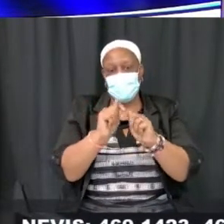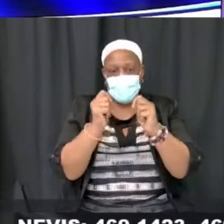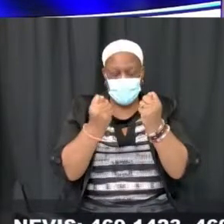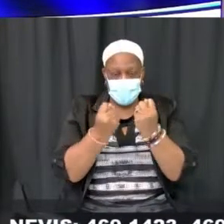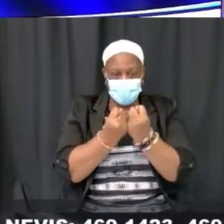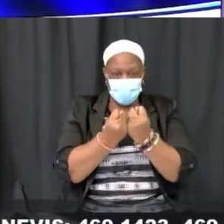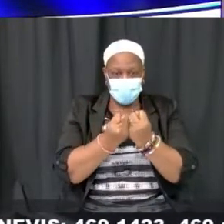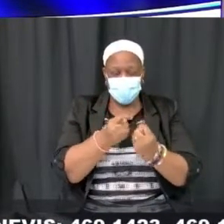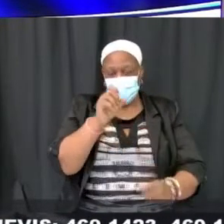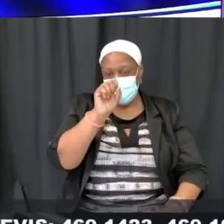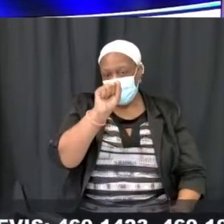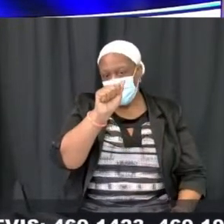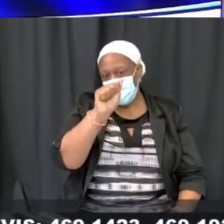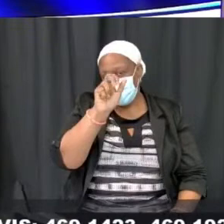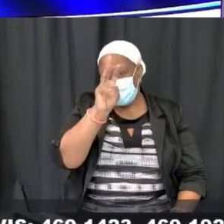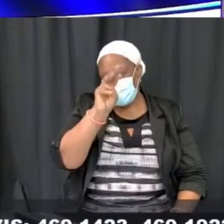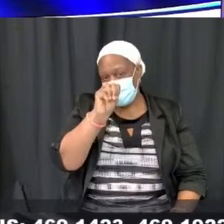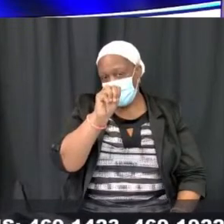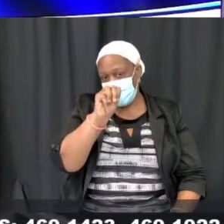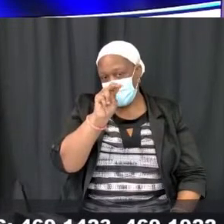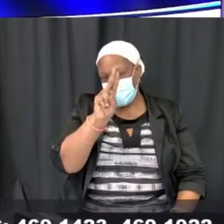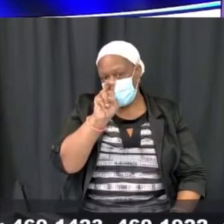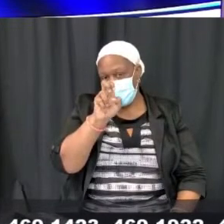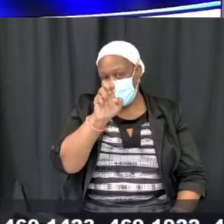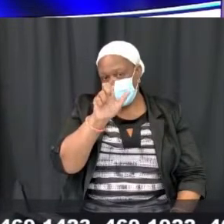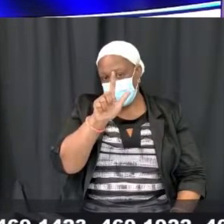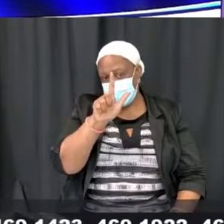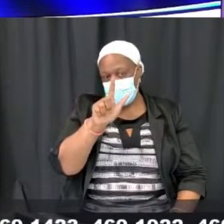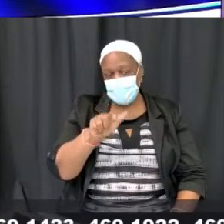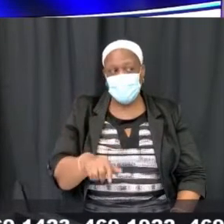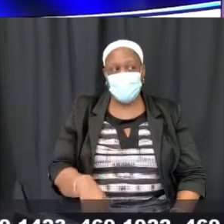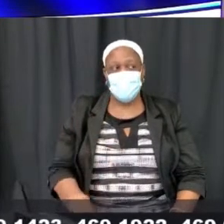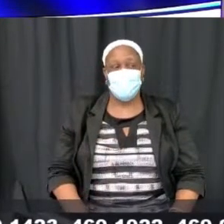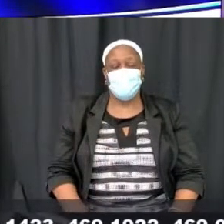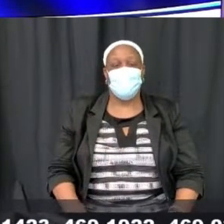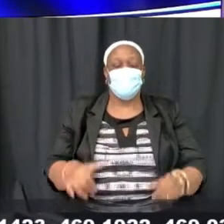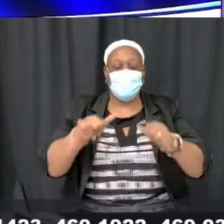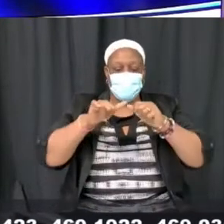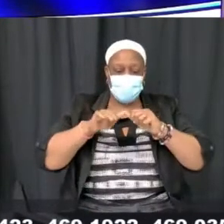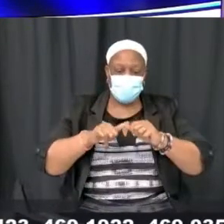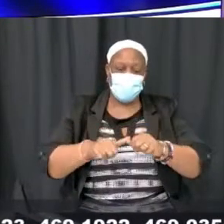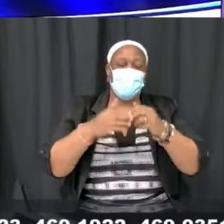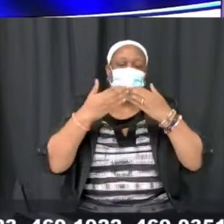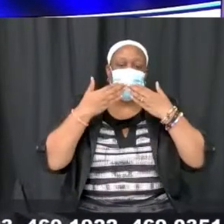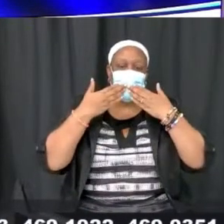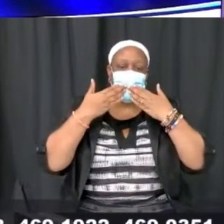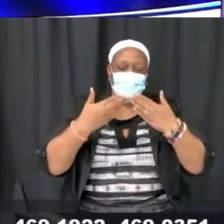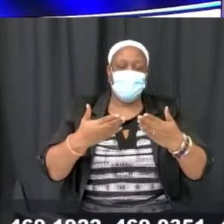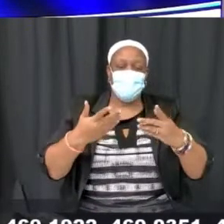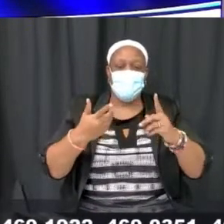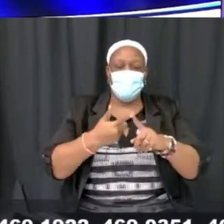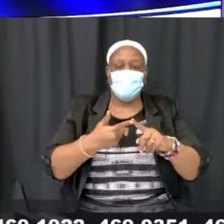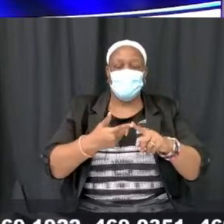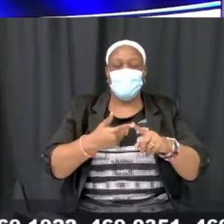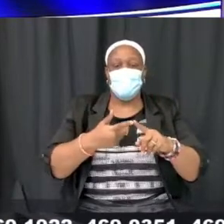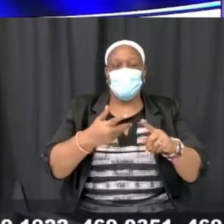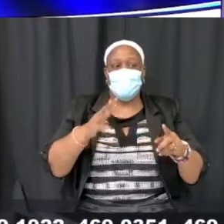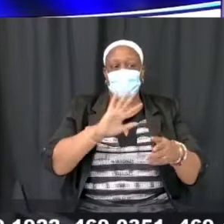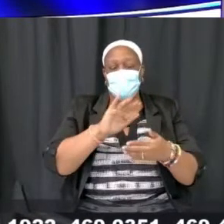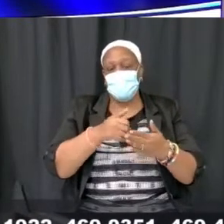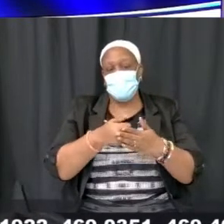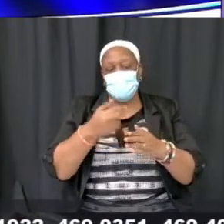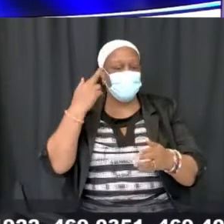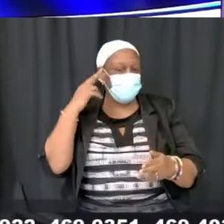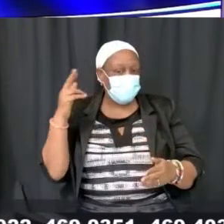Task Force and NDC at NEMA. And we continue to thank the media for partnering